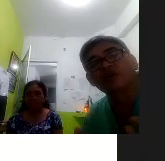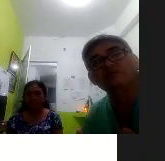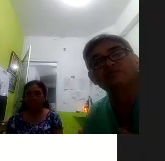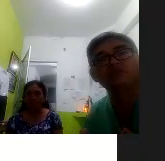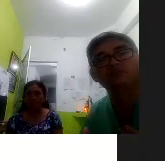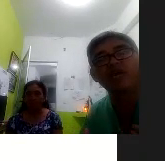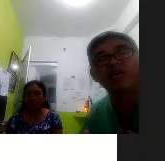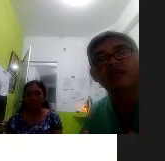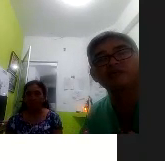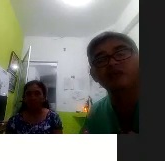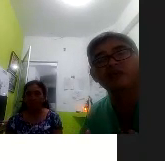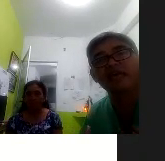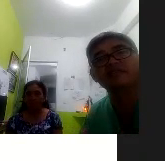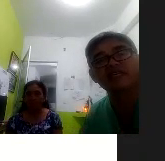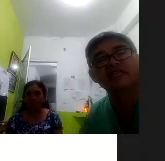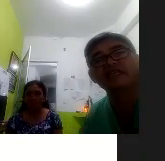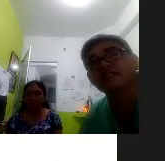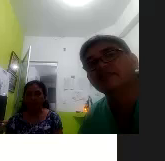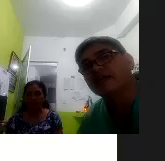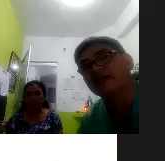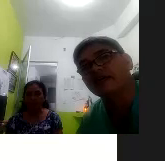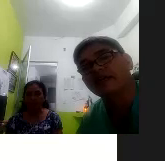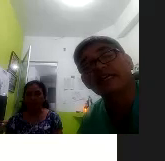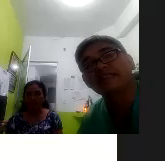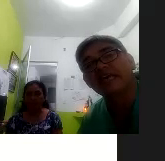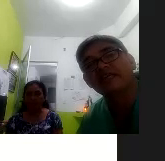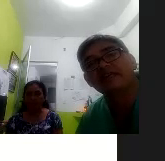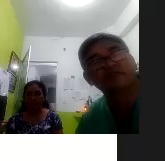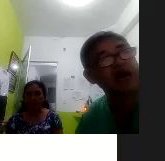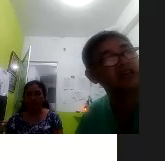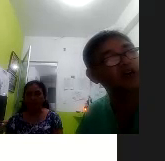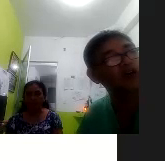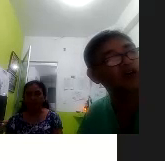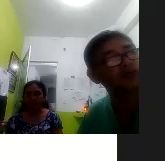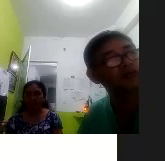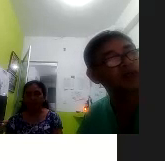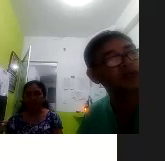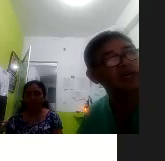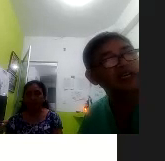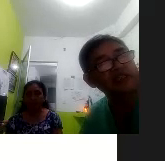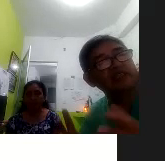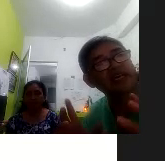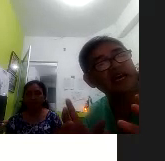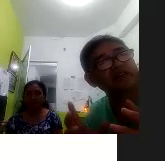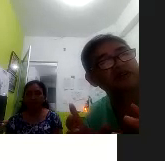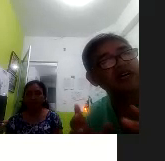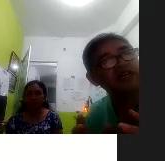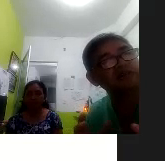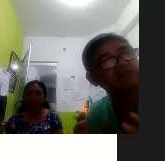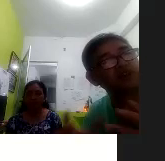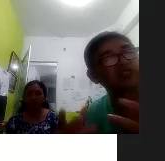So they can see that it's they can say that it's mal de ojo. It's a kind